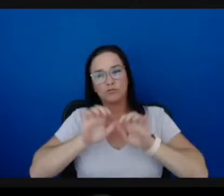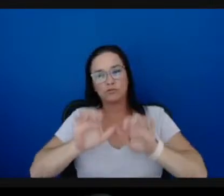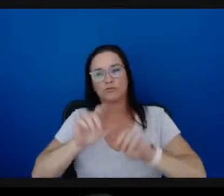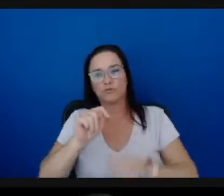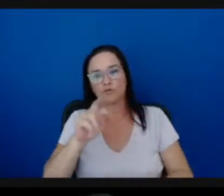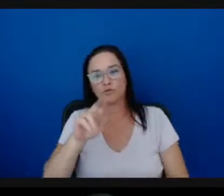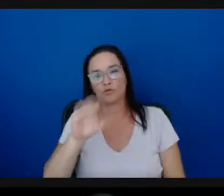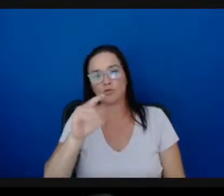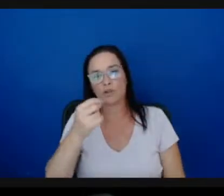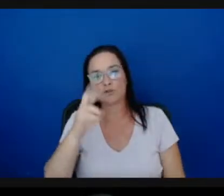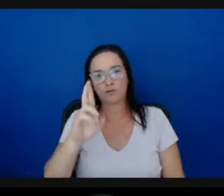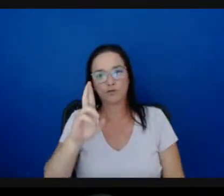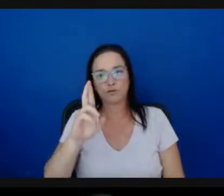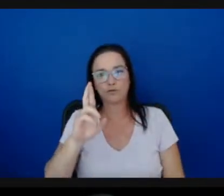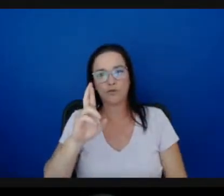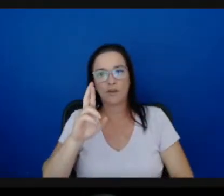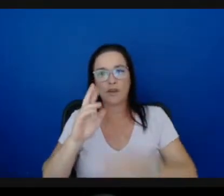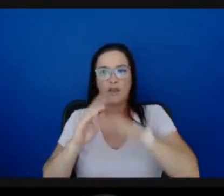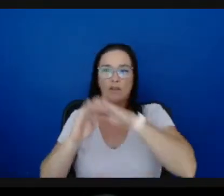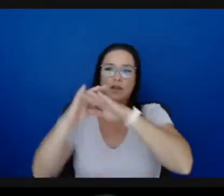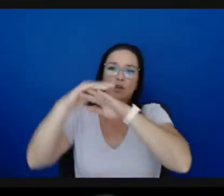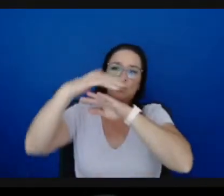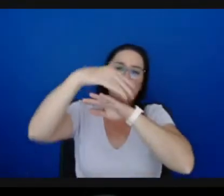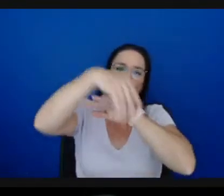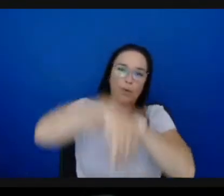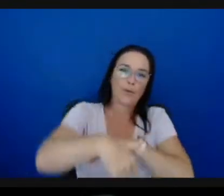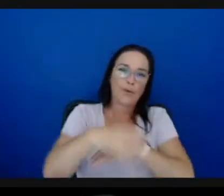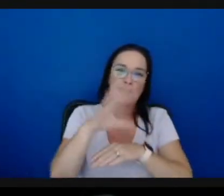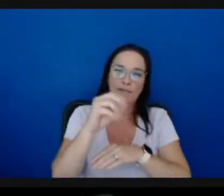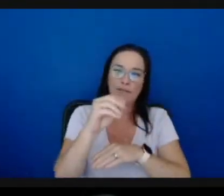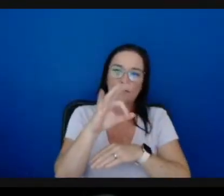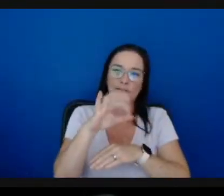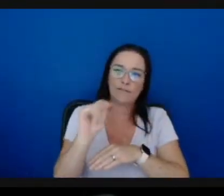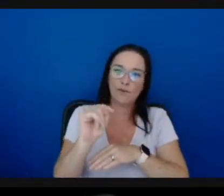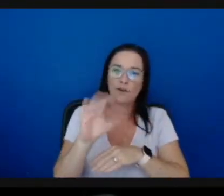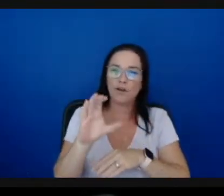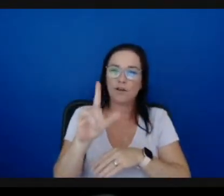The lava plunges over a 50-foot sea cliff into the ocean,